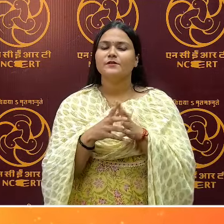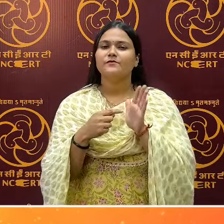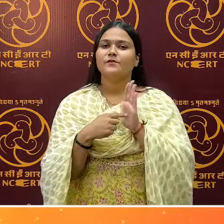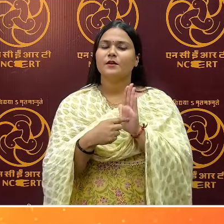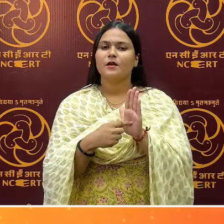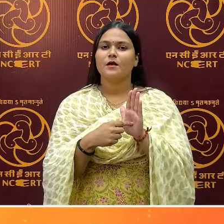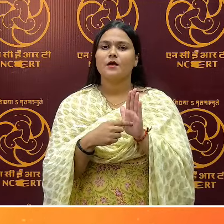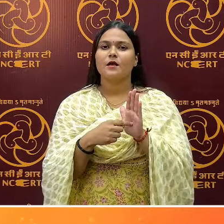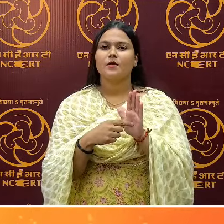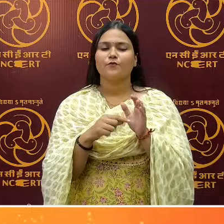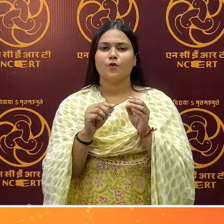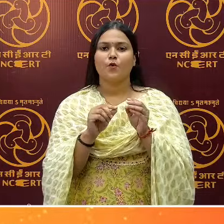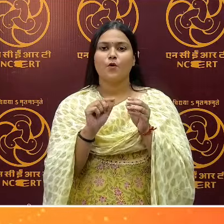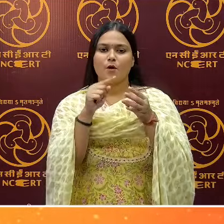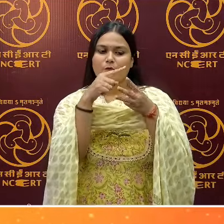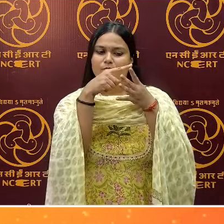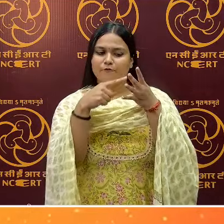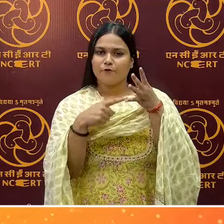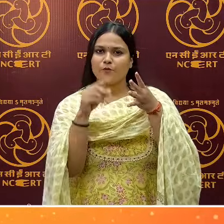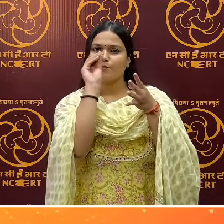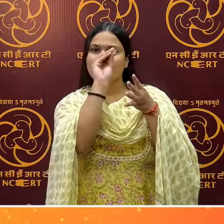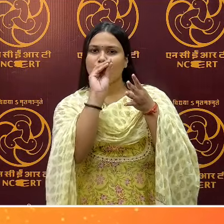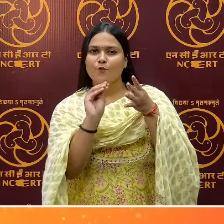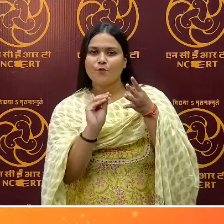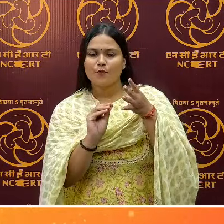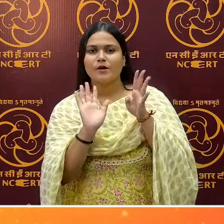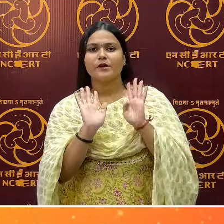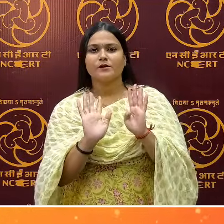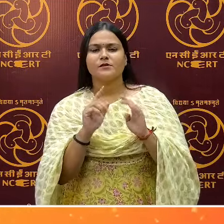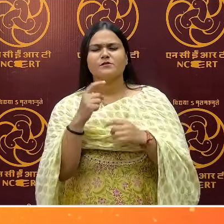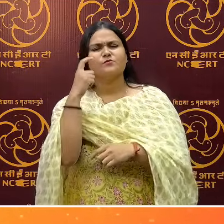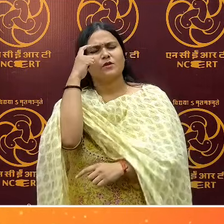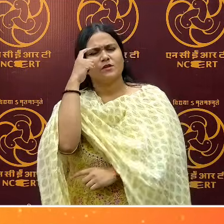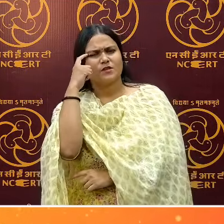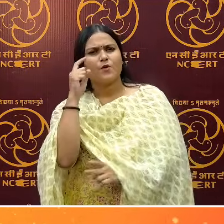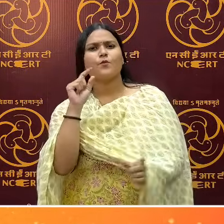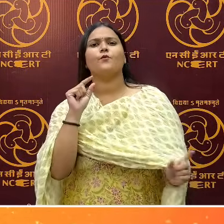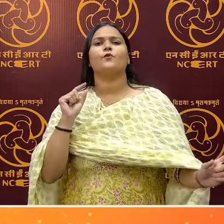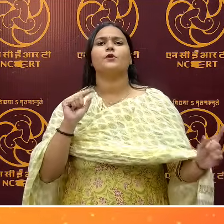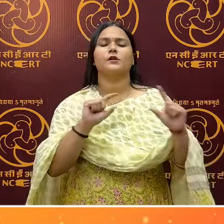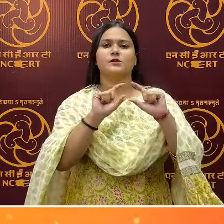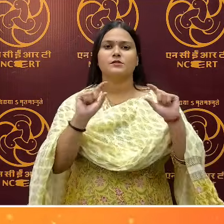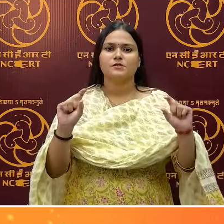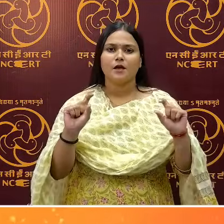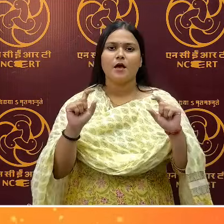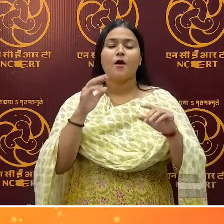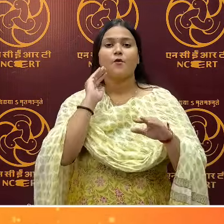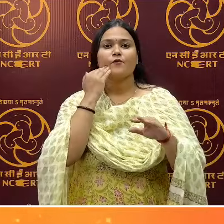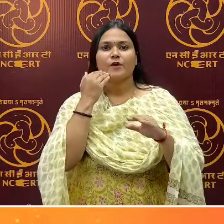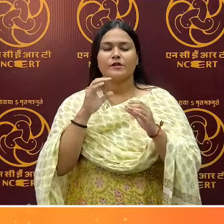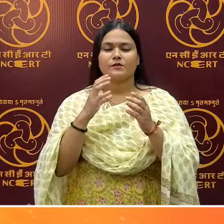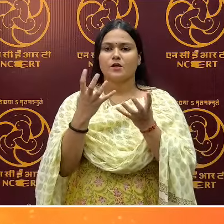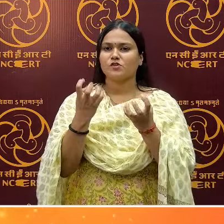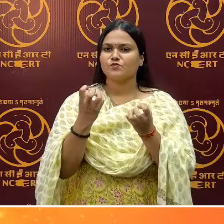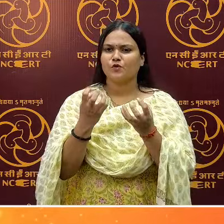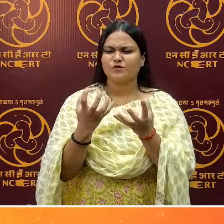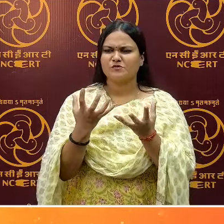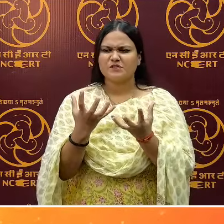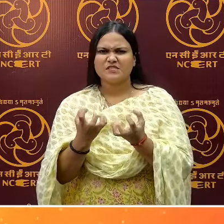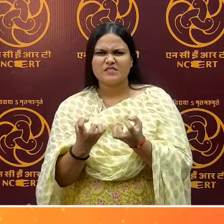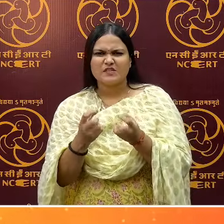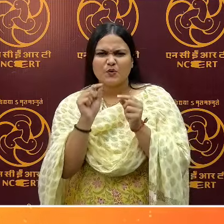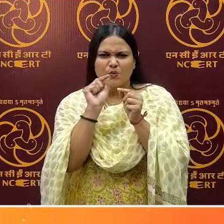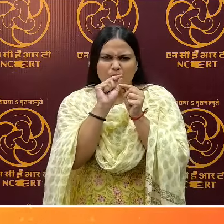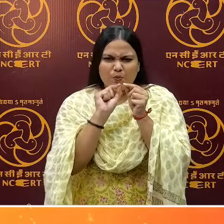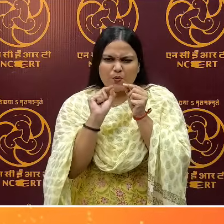children some options. And they can actually think on this line that when the sponge was dry, what is there? There are a lot of tiny